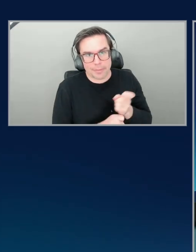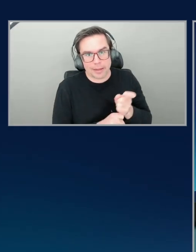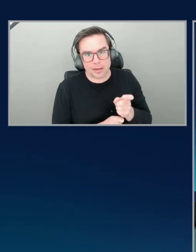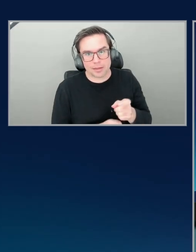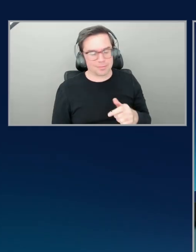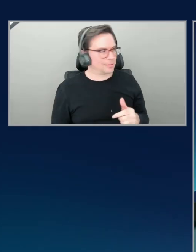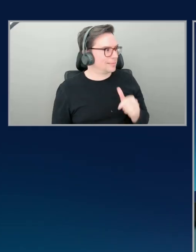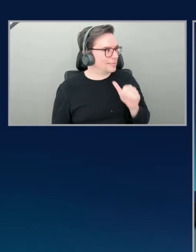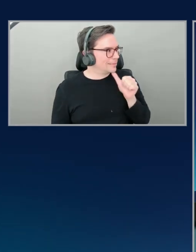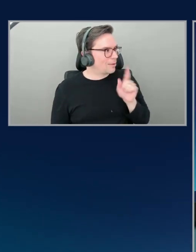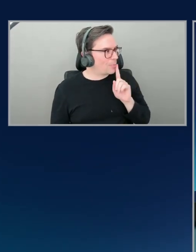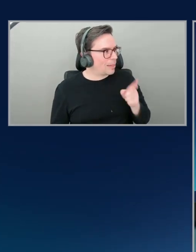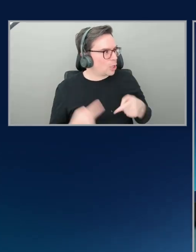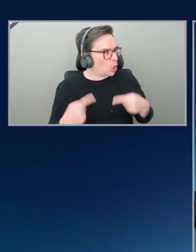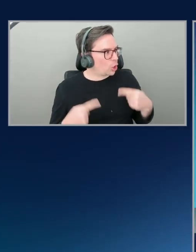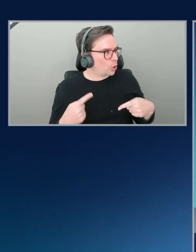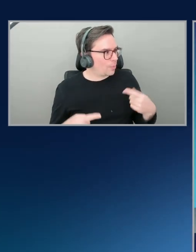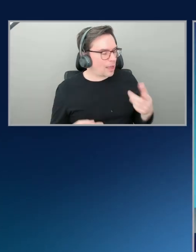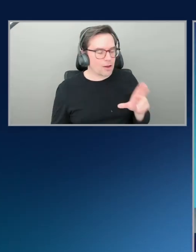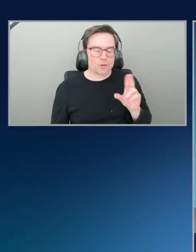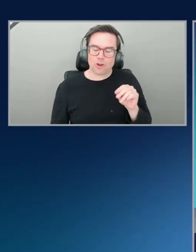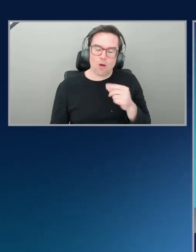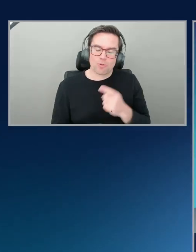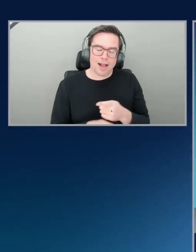No, it's not. That's not how I like to argue.